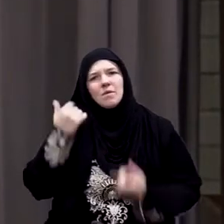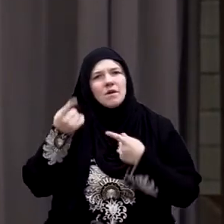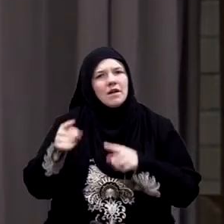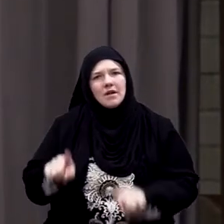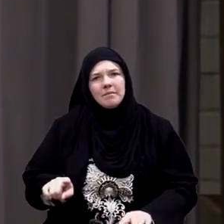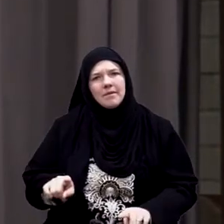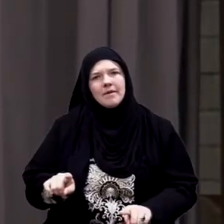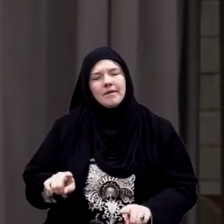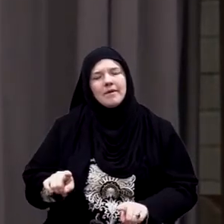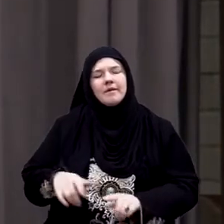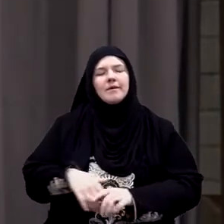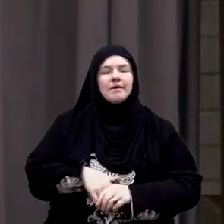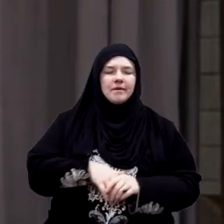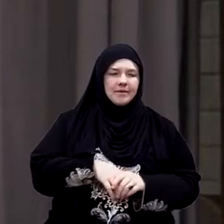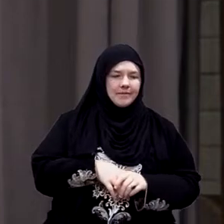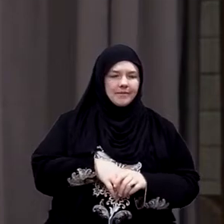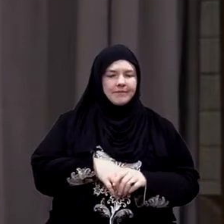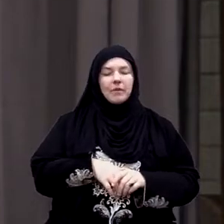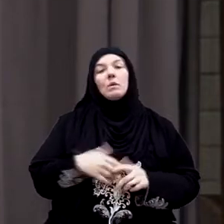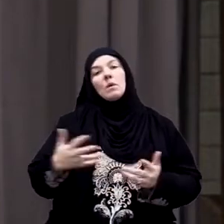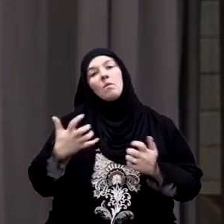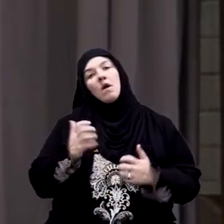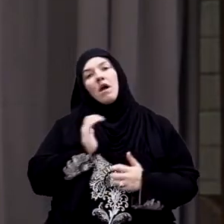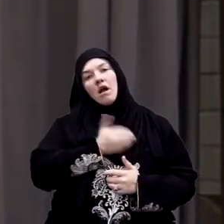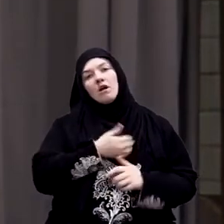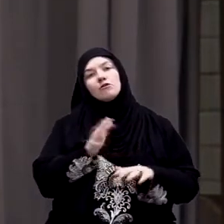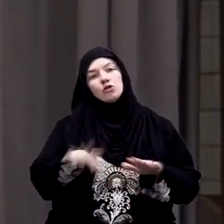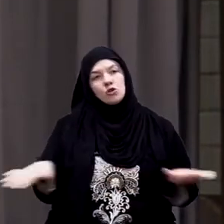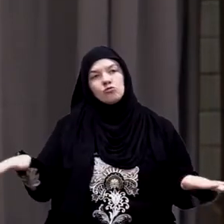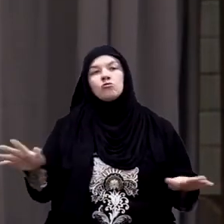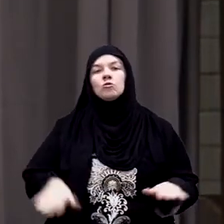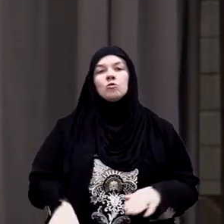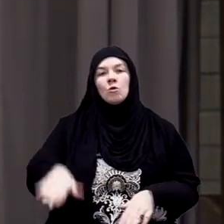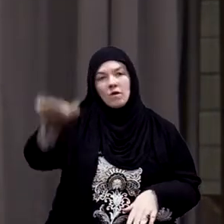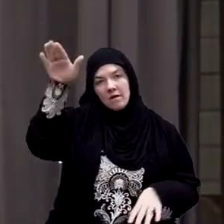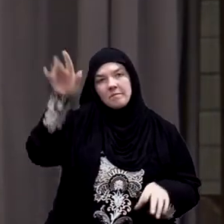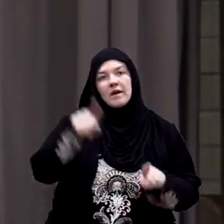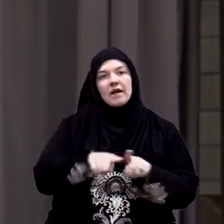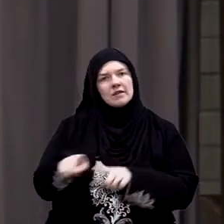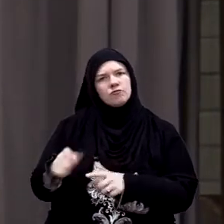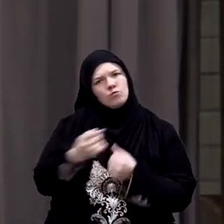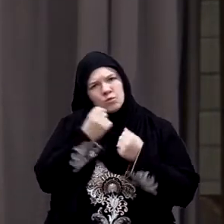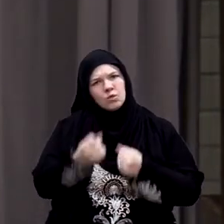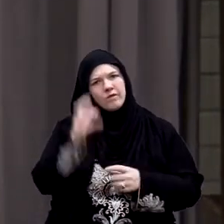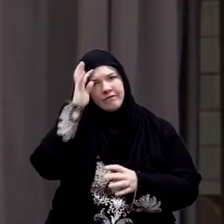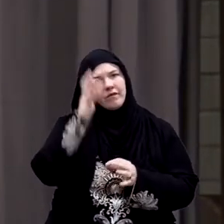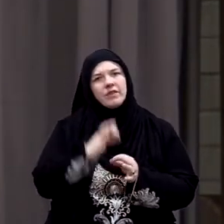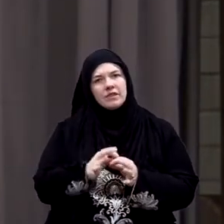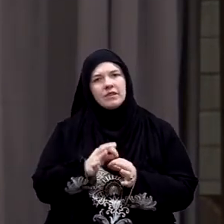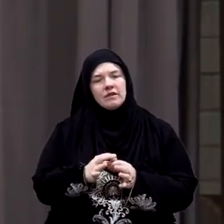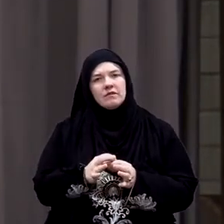happen. We want our children to grow up as faithful.